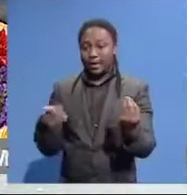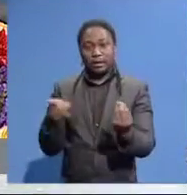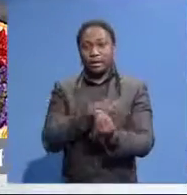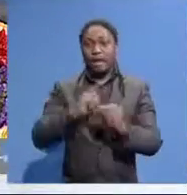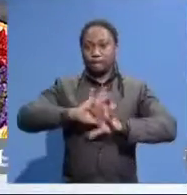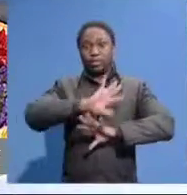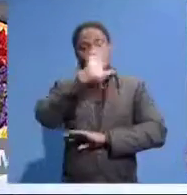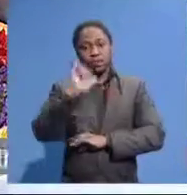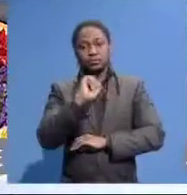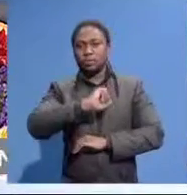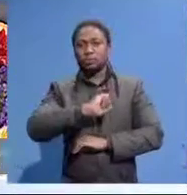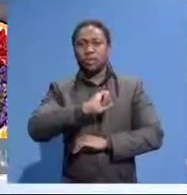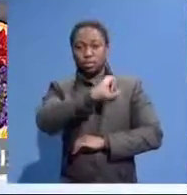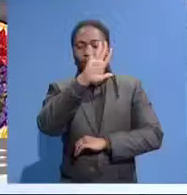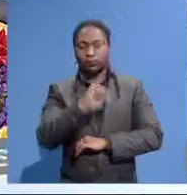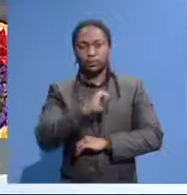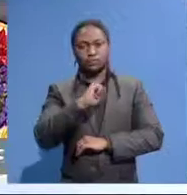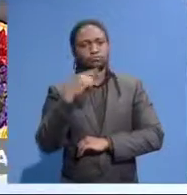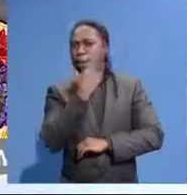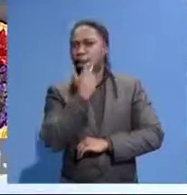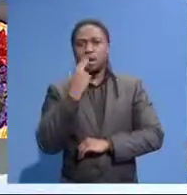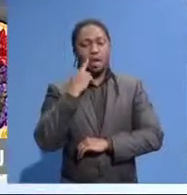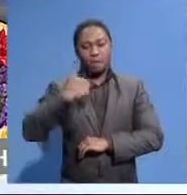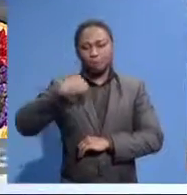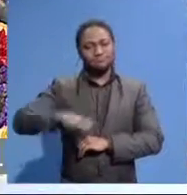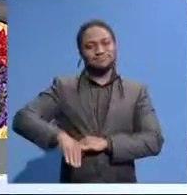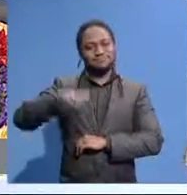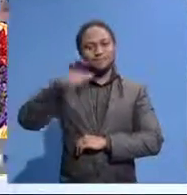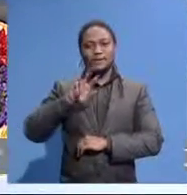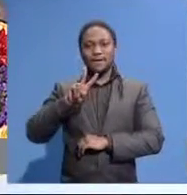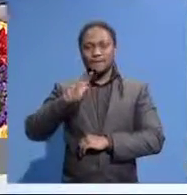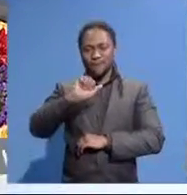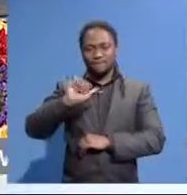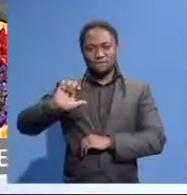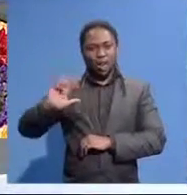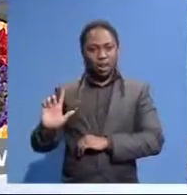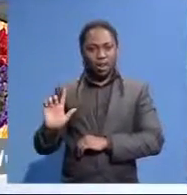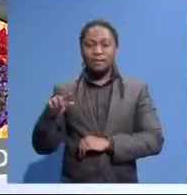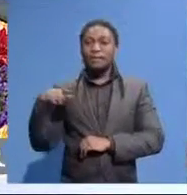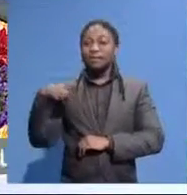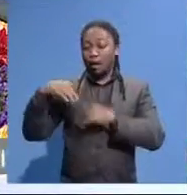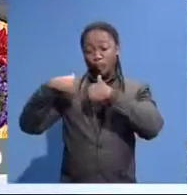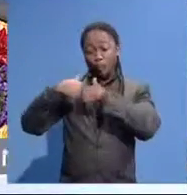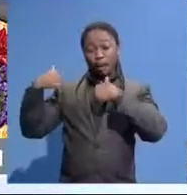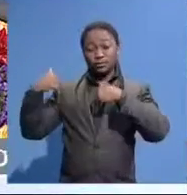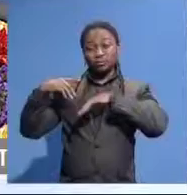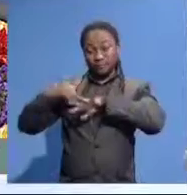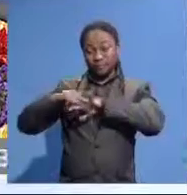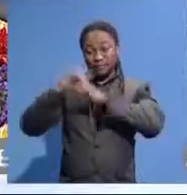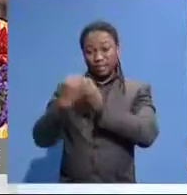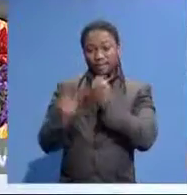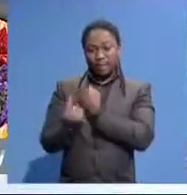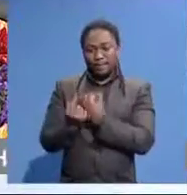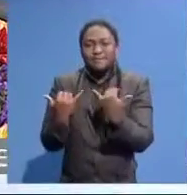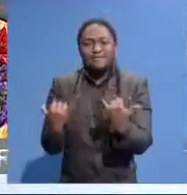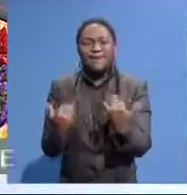in South Africa. Whereas where I grew up from Sharpeville, and the residue of apartheid still lingers there. And we, compared